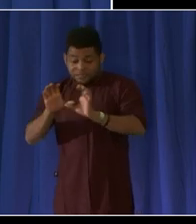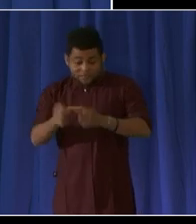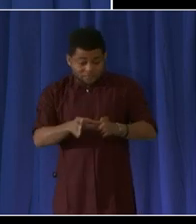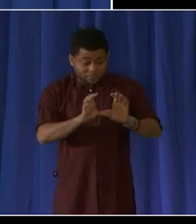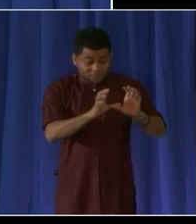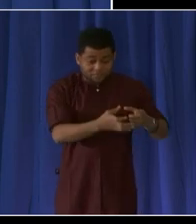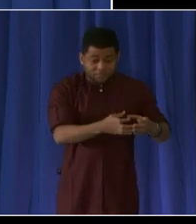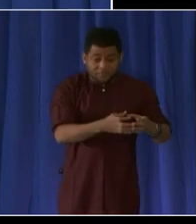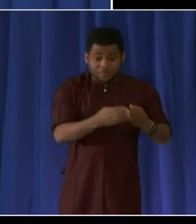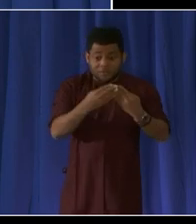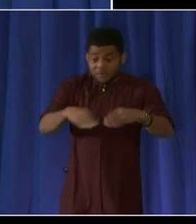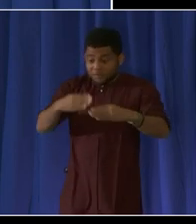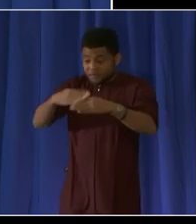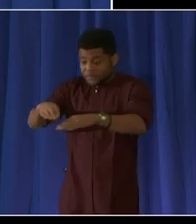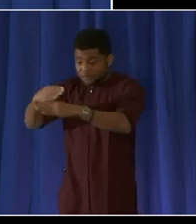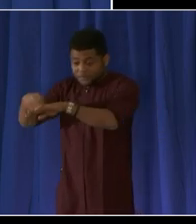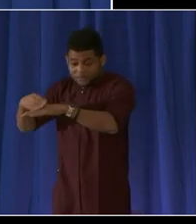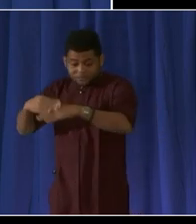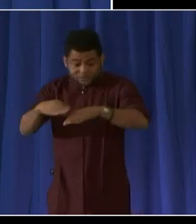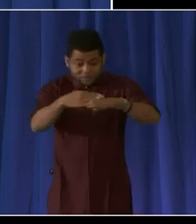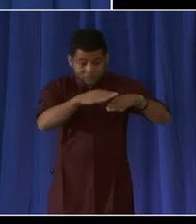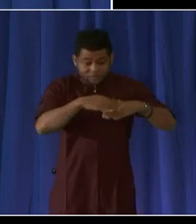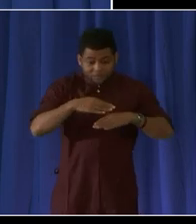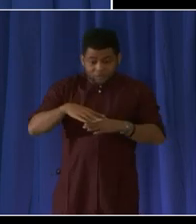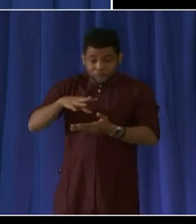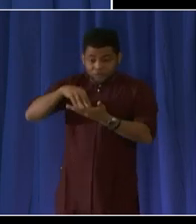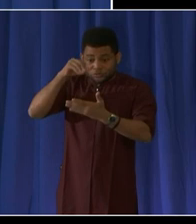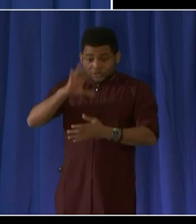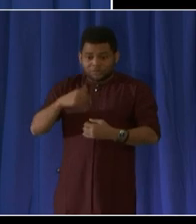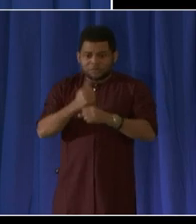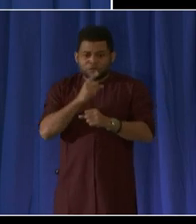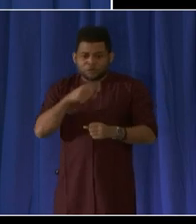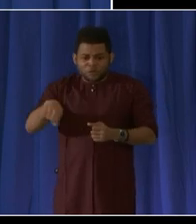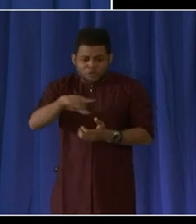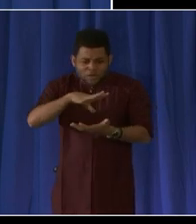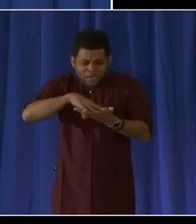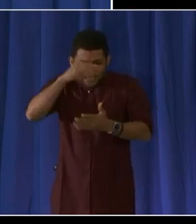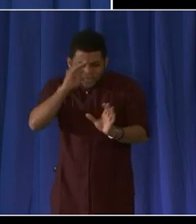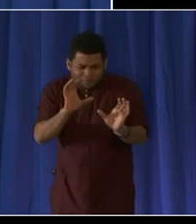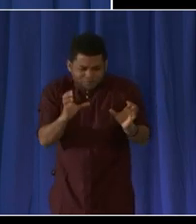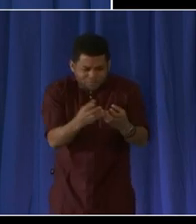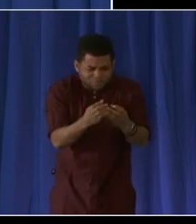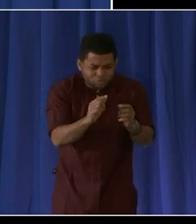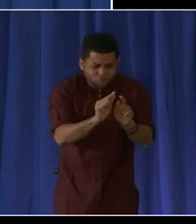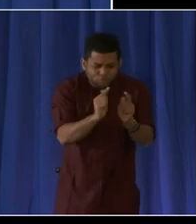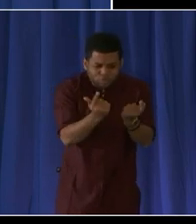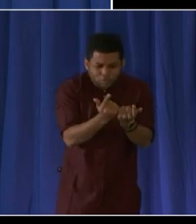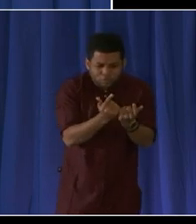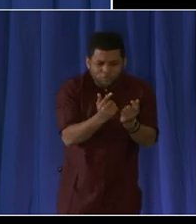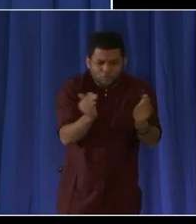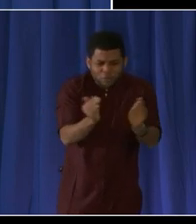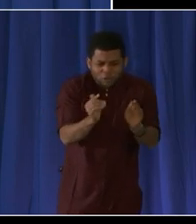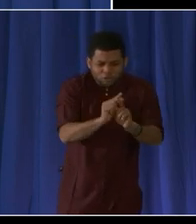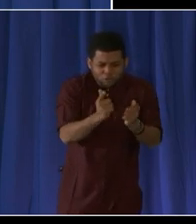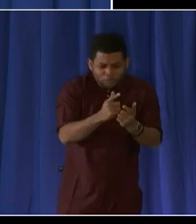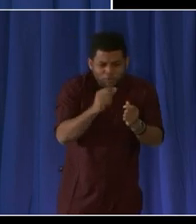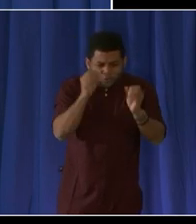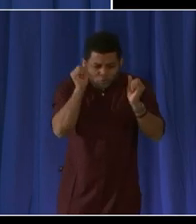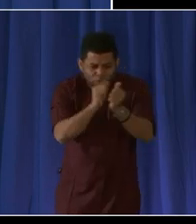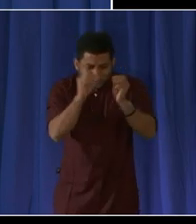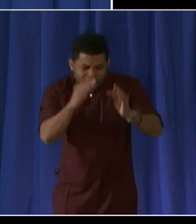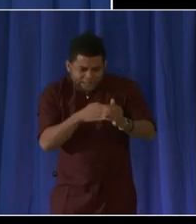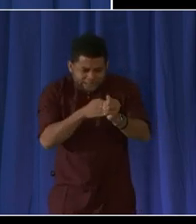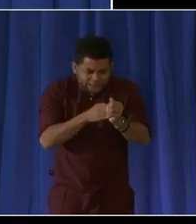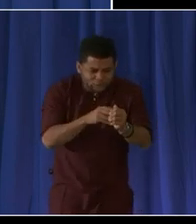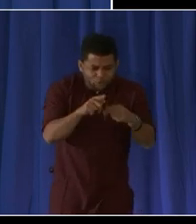groups or breakout sessions for students to learn more in small group instruction with a teacher